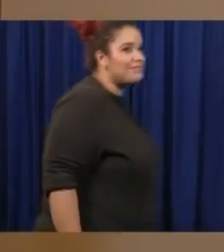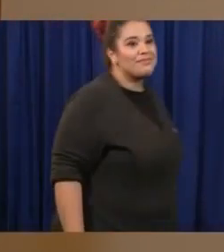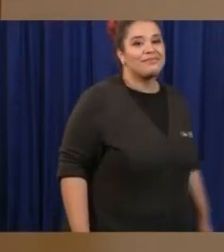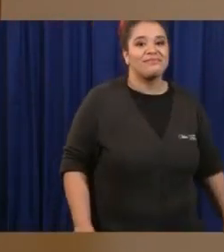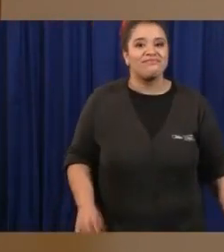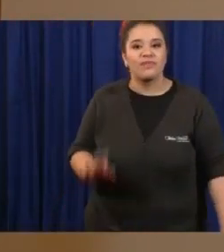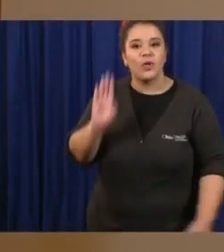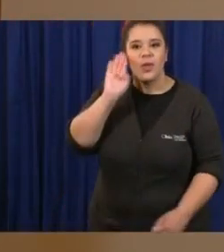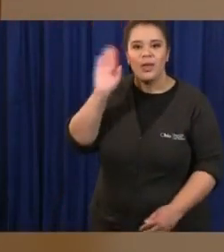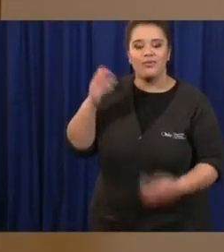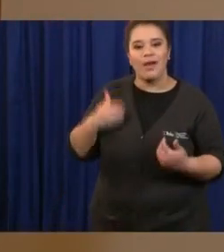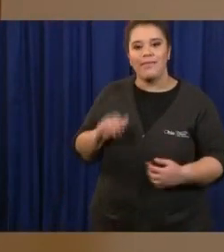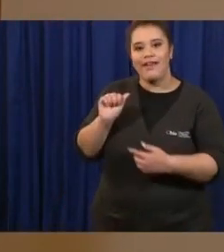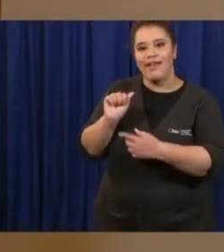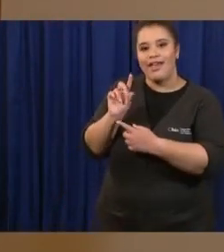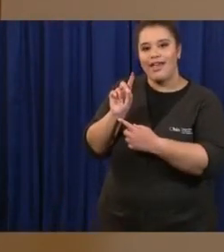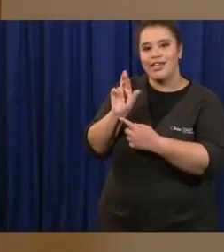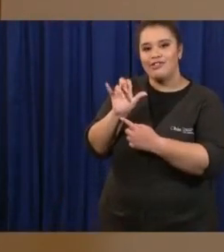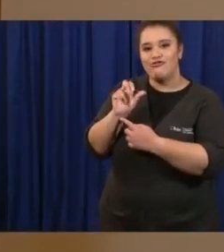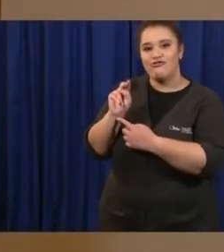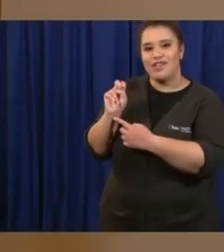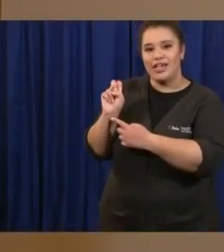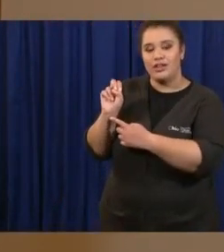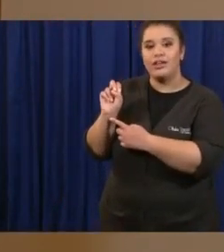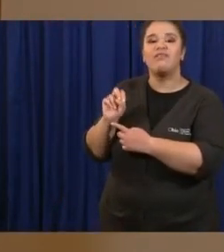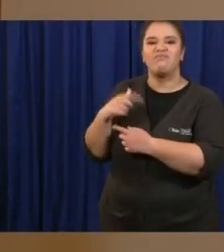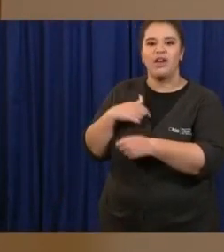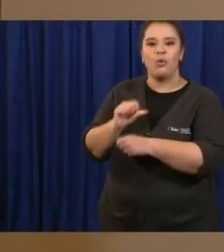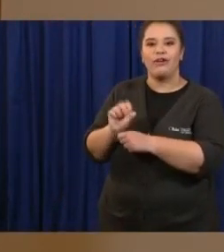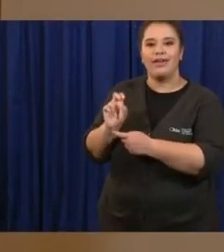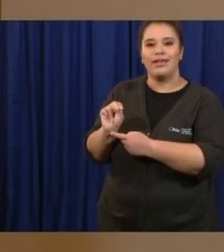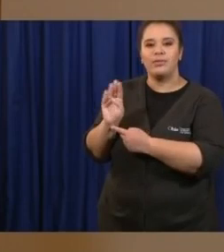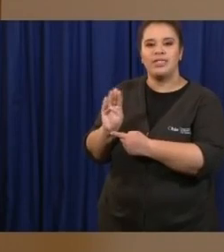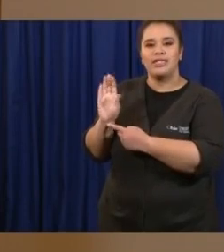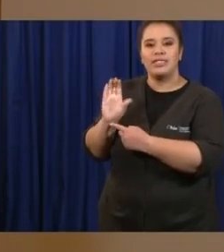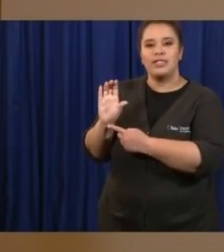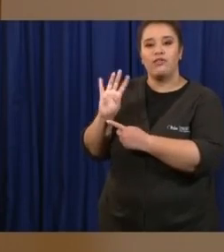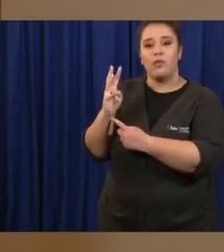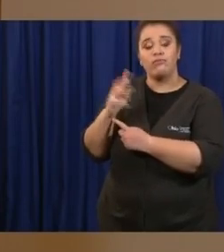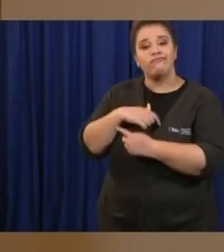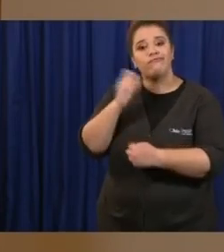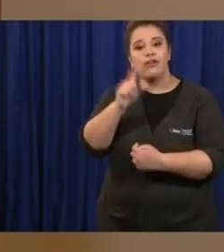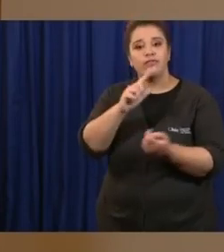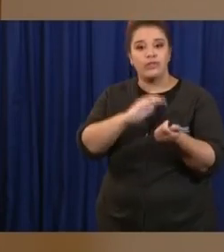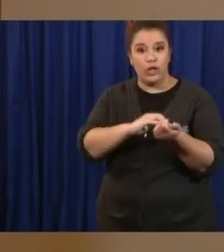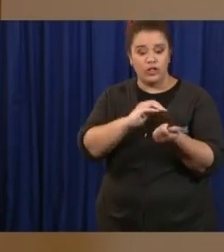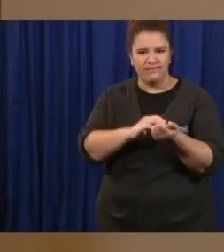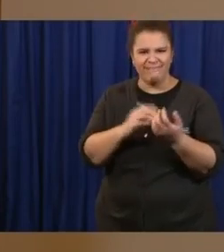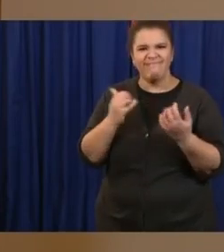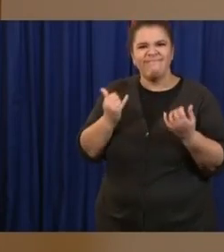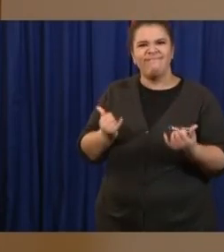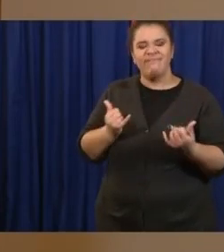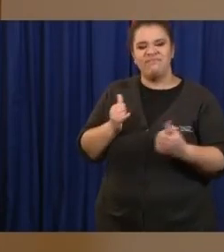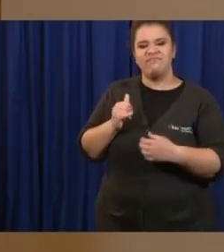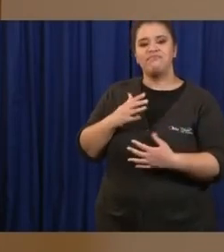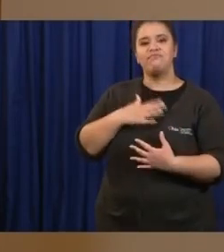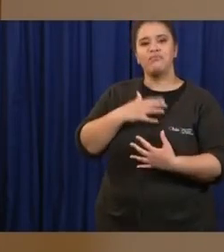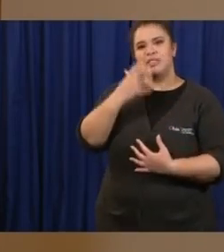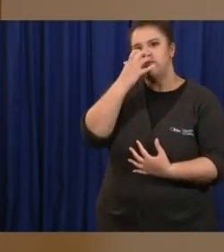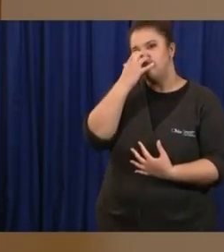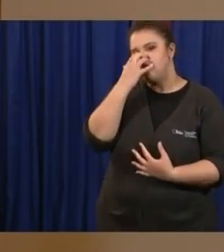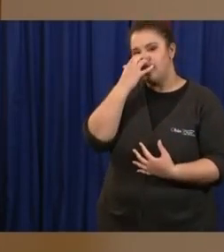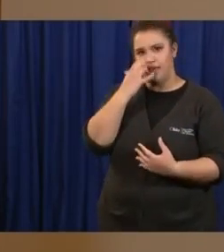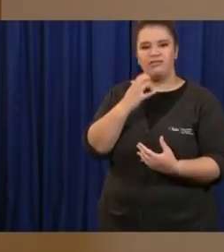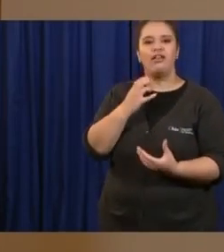Adrienne Robbins, NBC4, and my question's for Dr. Acton. I know the report on ventilators is still not due for a couple more